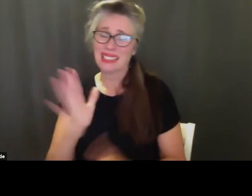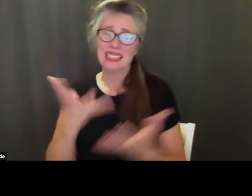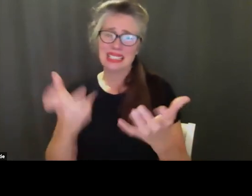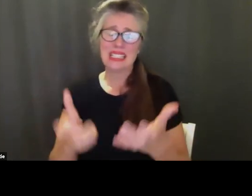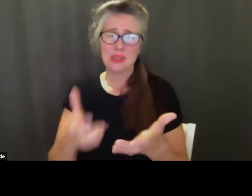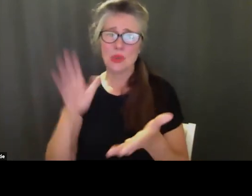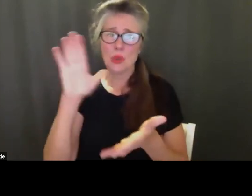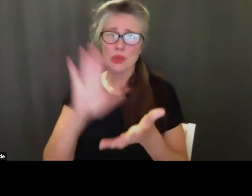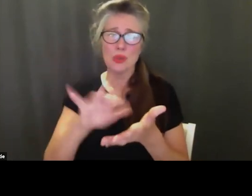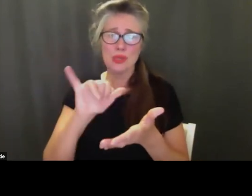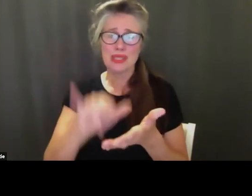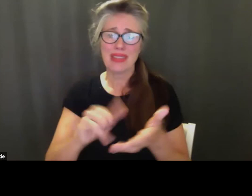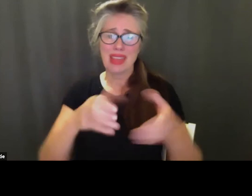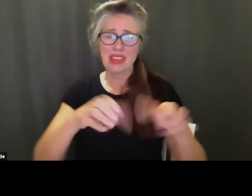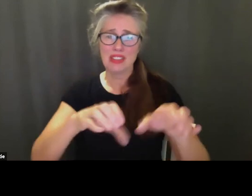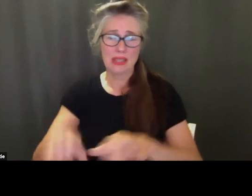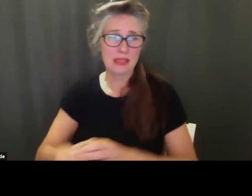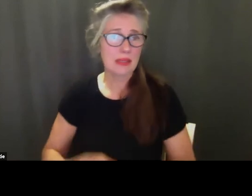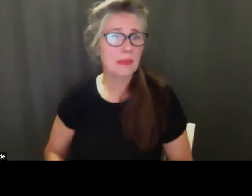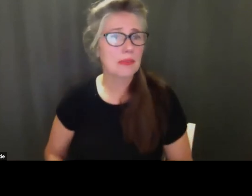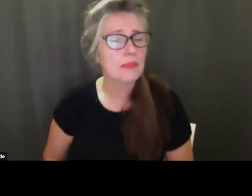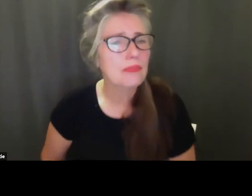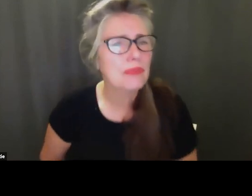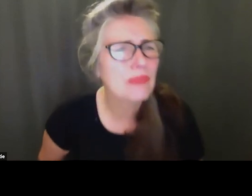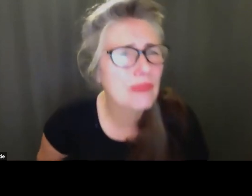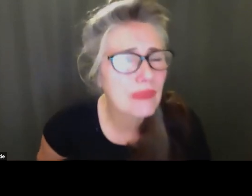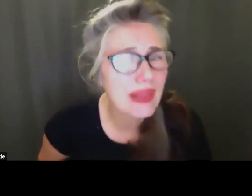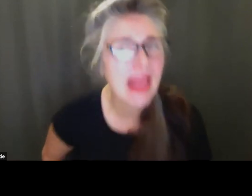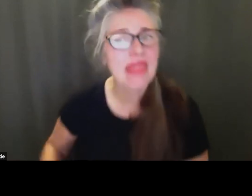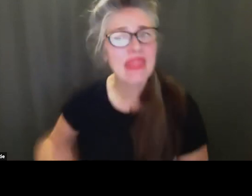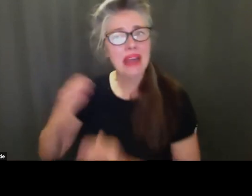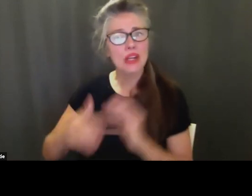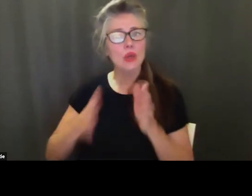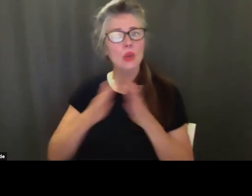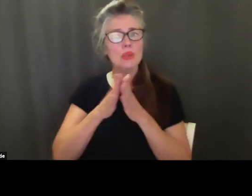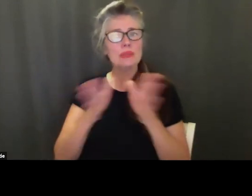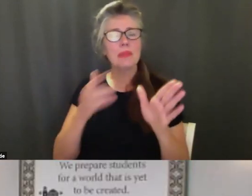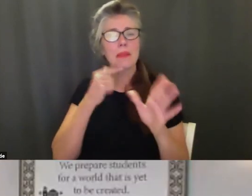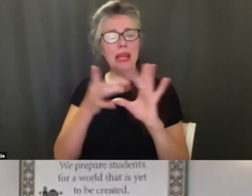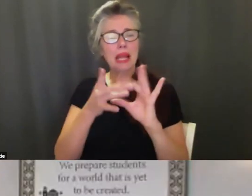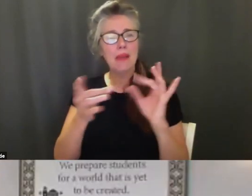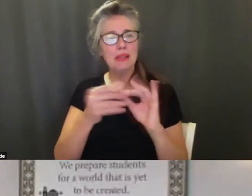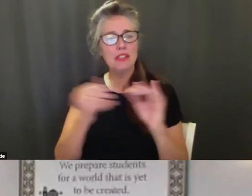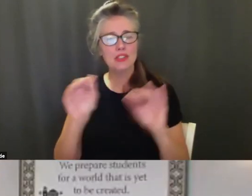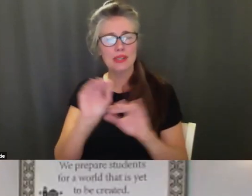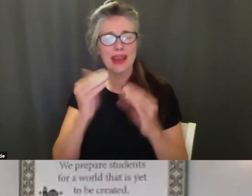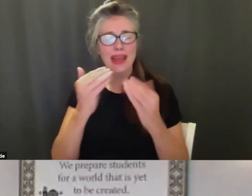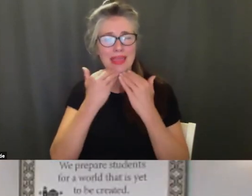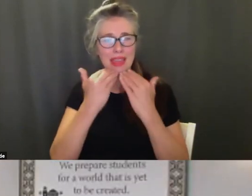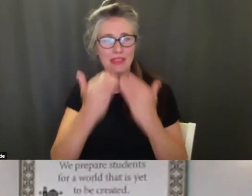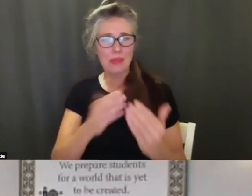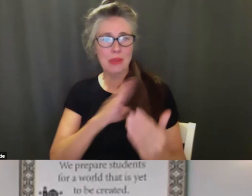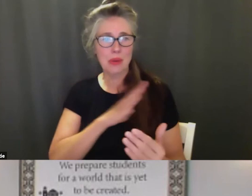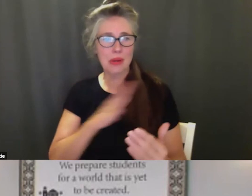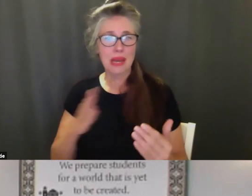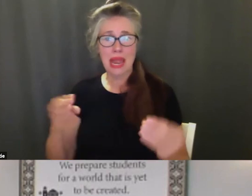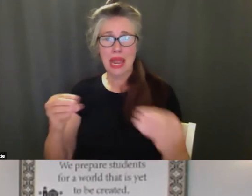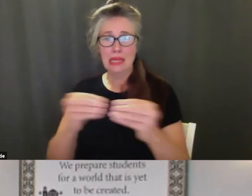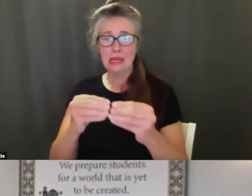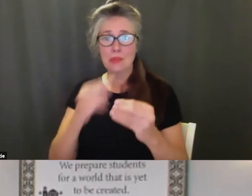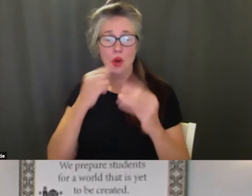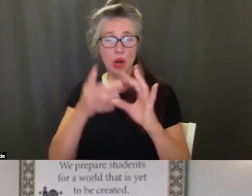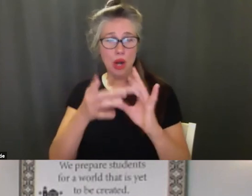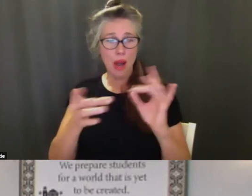Thank you, President Ford. That concludes public comment for this evening. Thank you very much. Board members, do you have any comments on